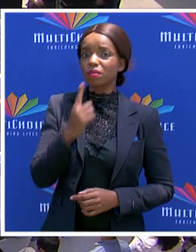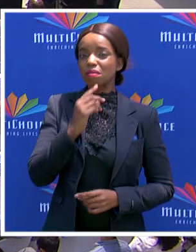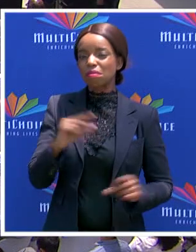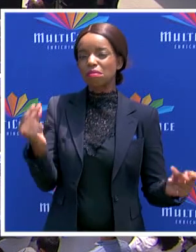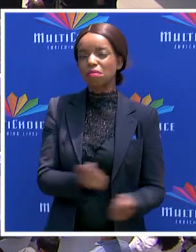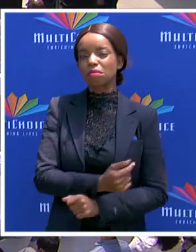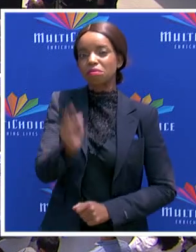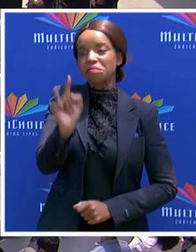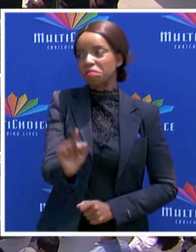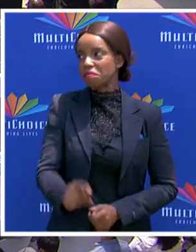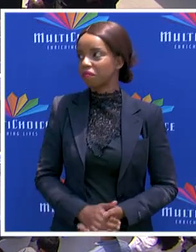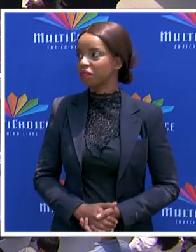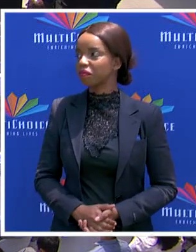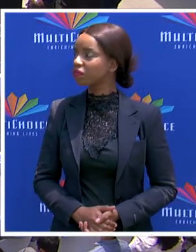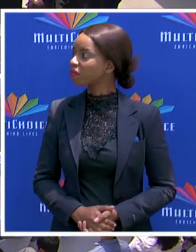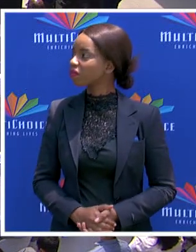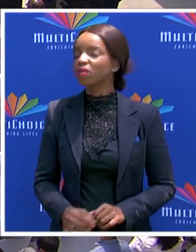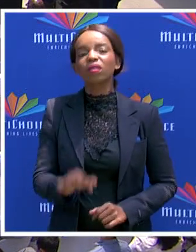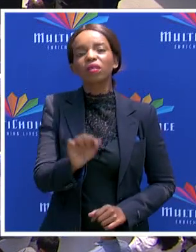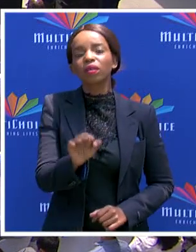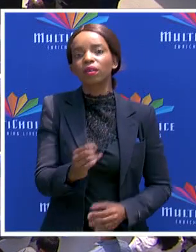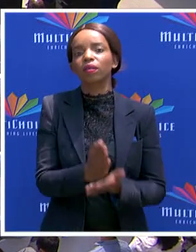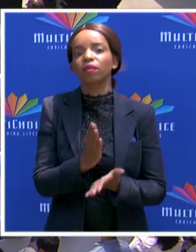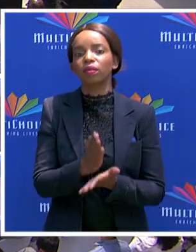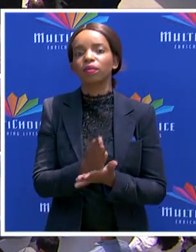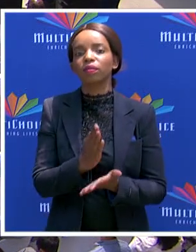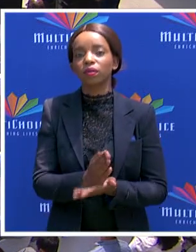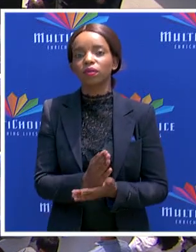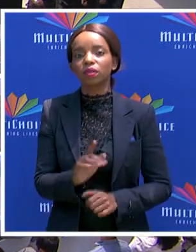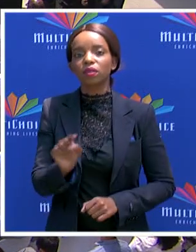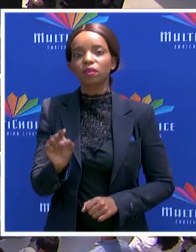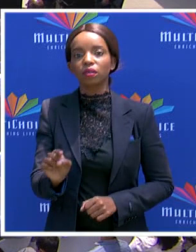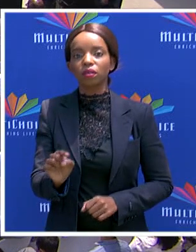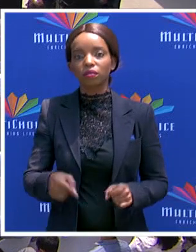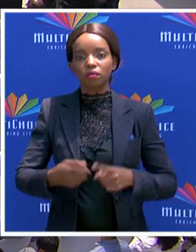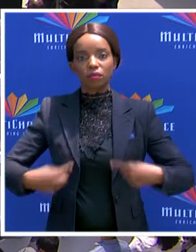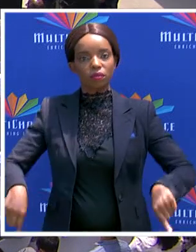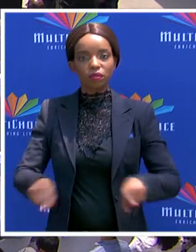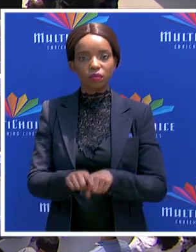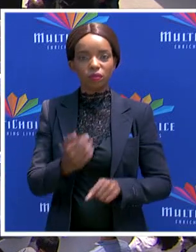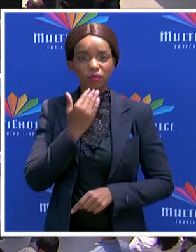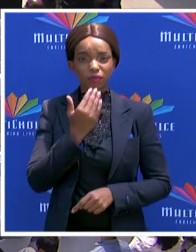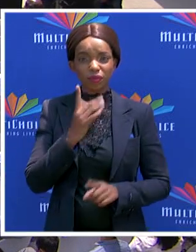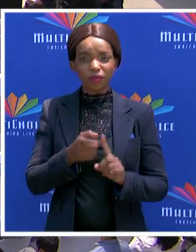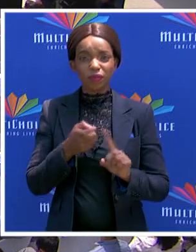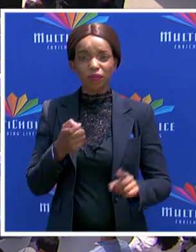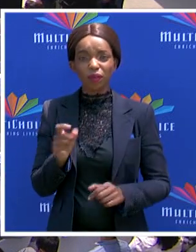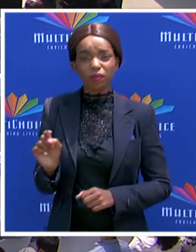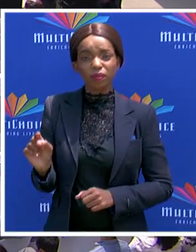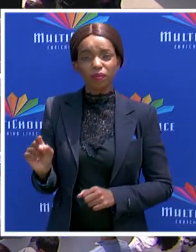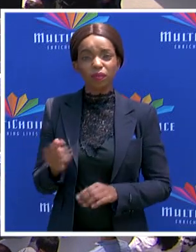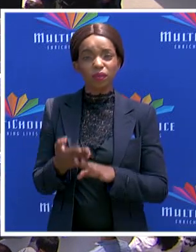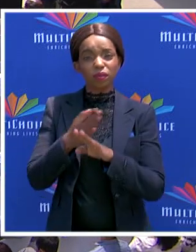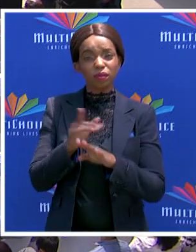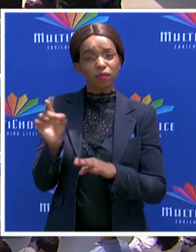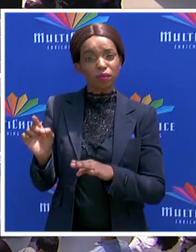and there it goes. And of course, in 2003, got my first TV job for Channel Law. In fact, I was reporting